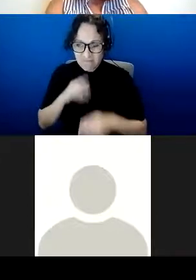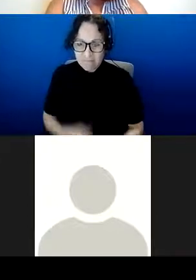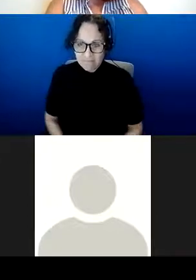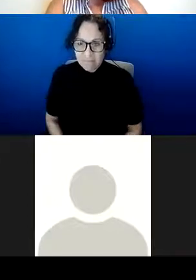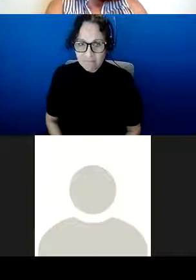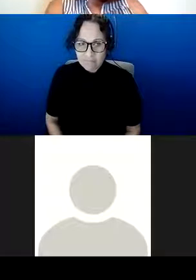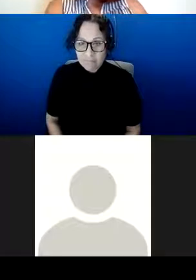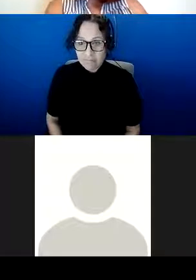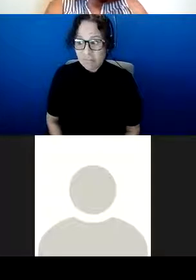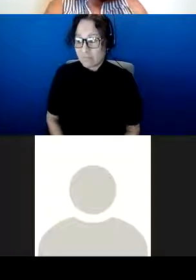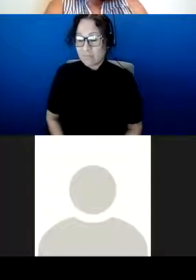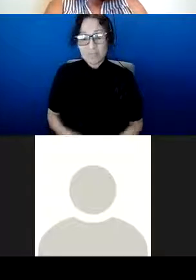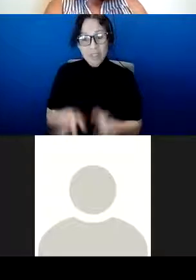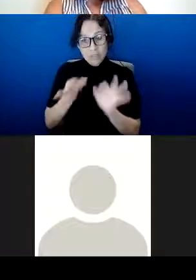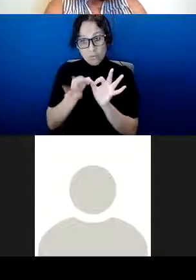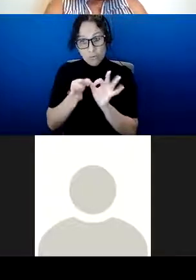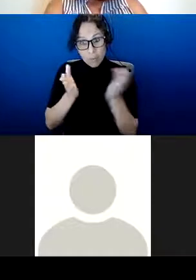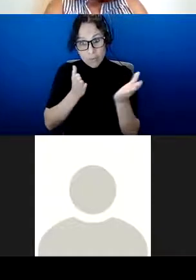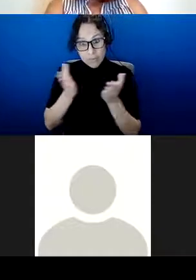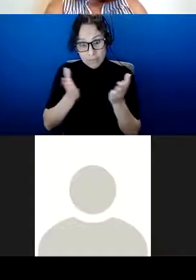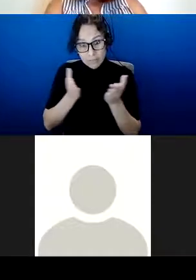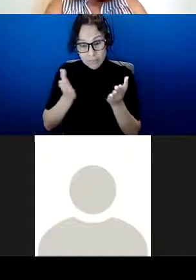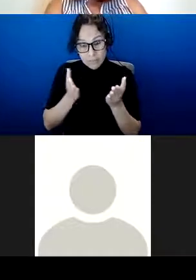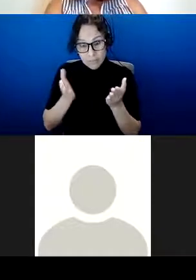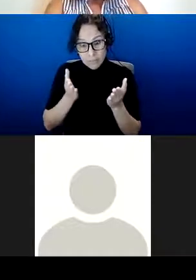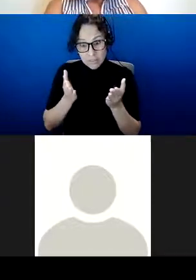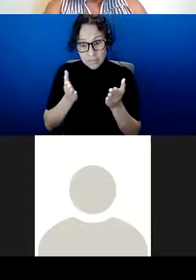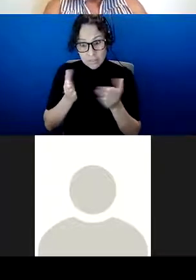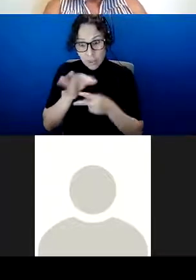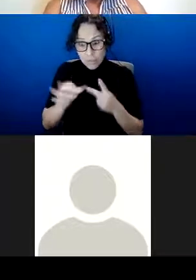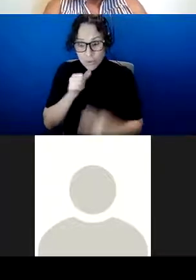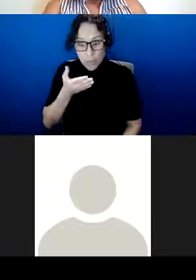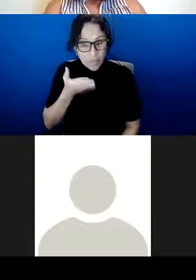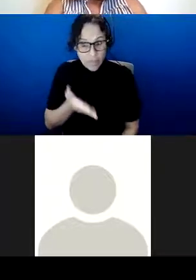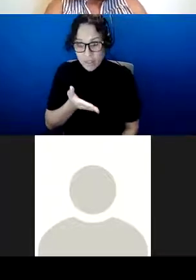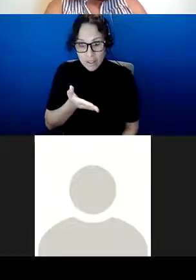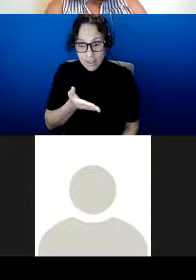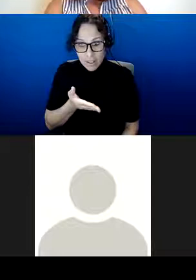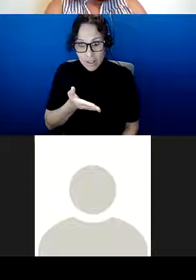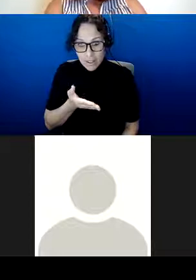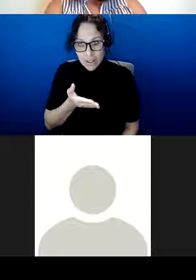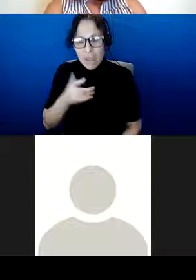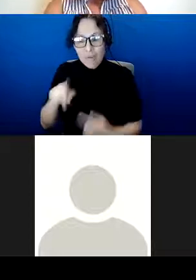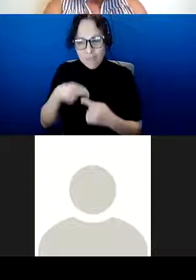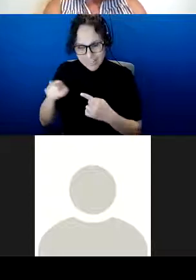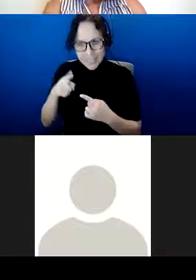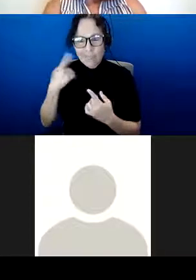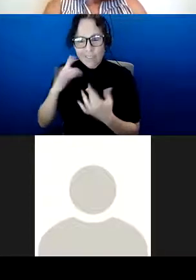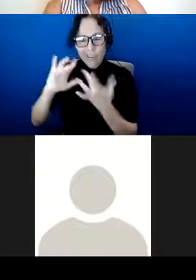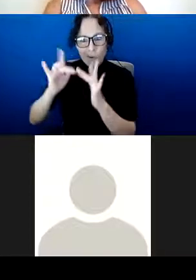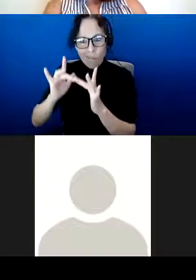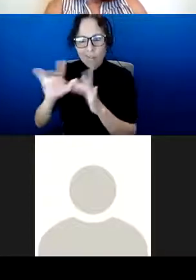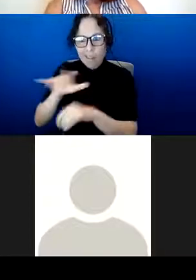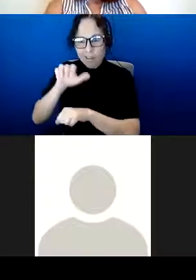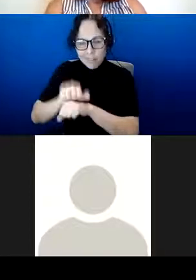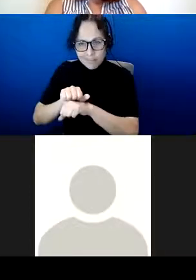The interpreter services option was not there when they made the appointment online. So what could